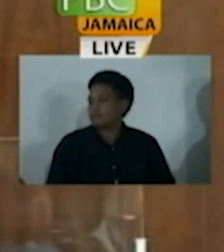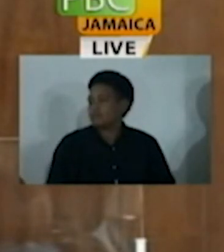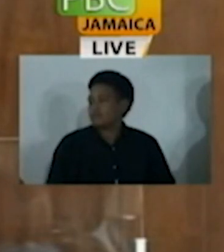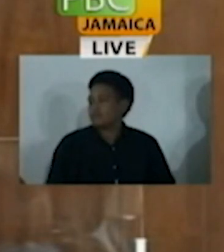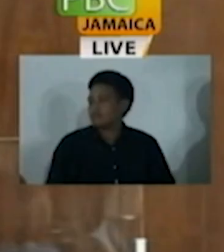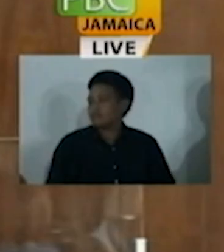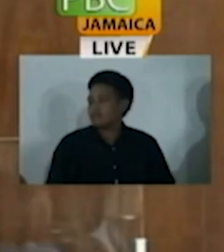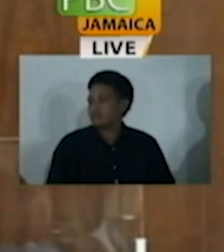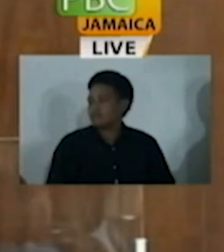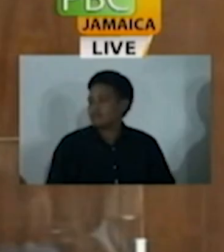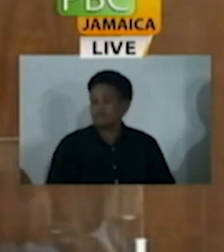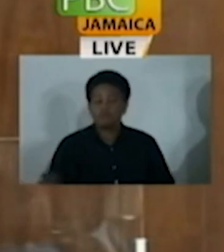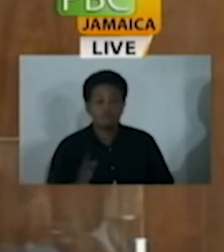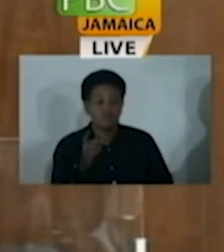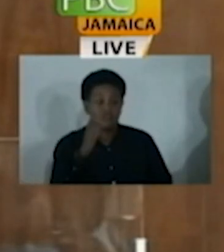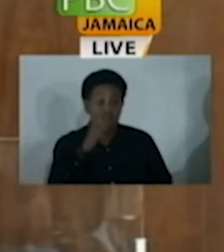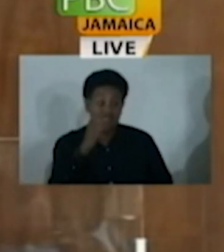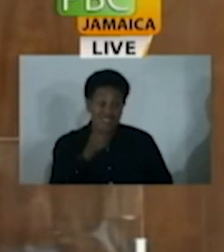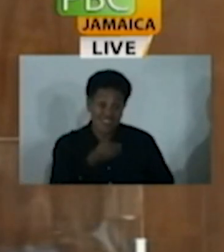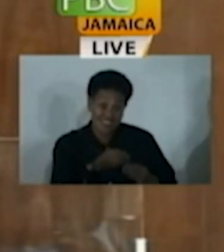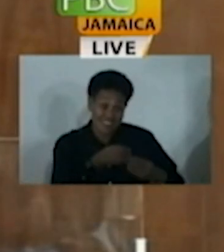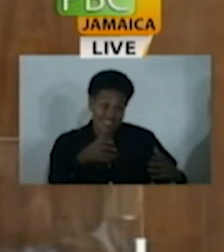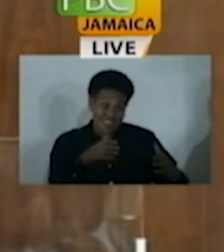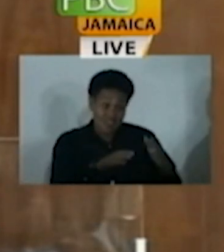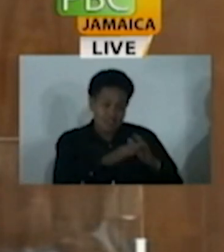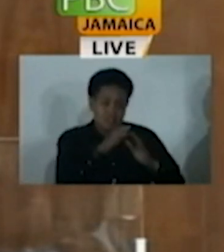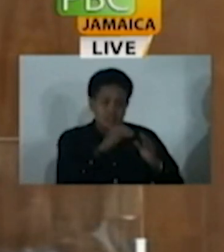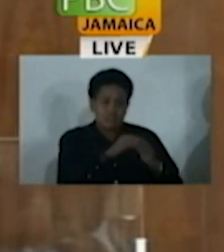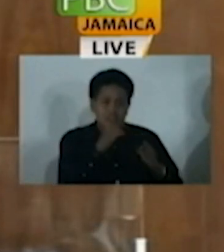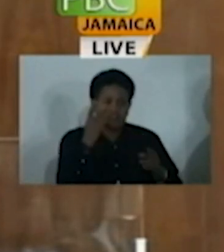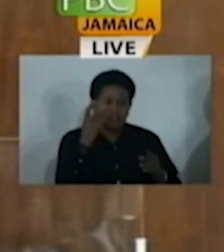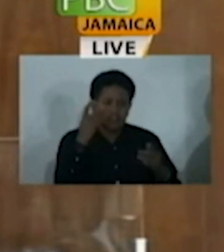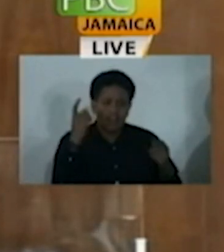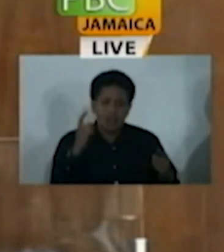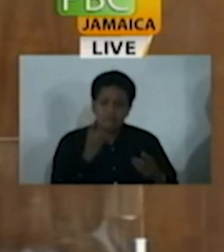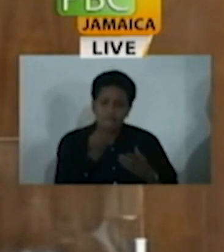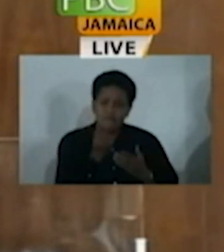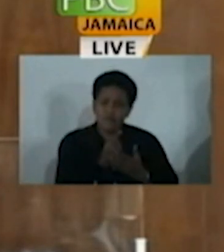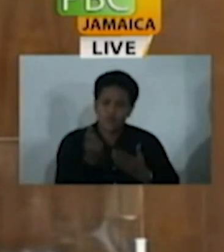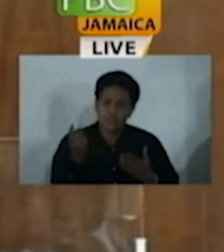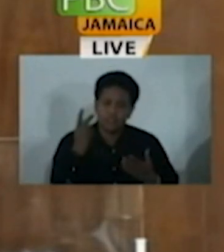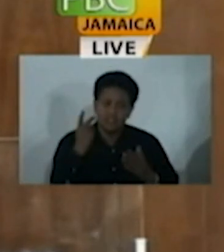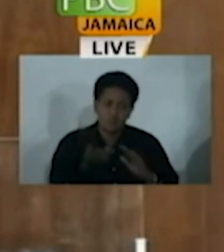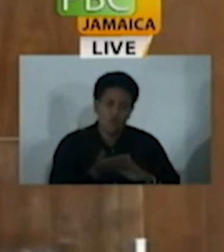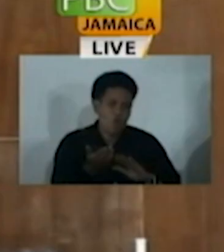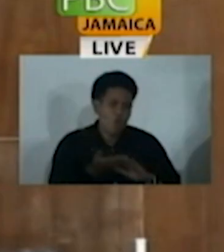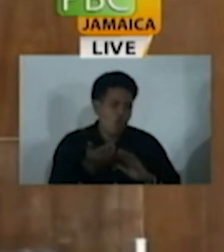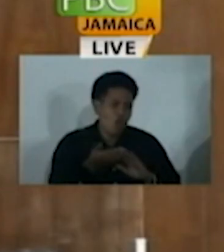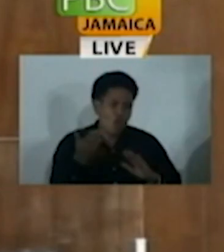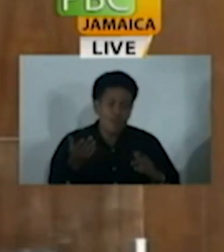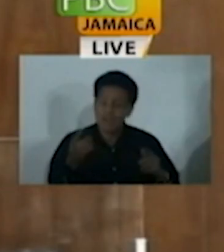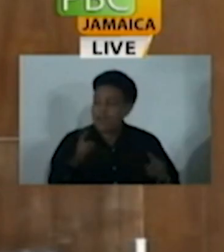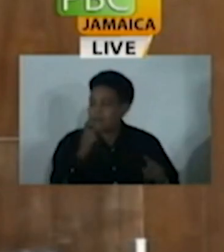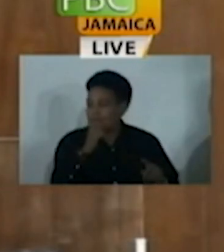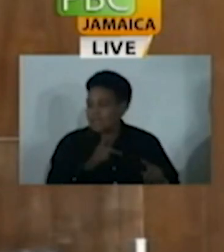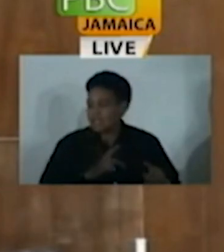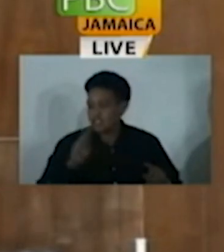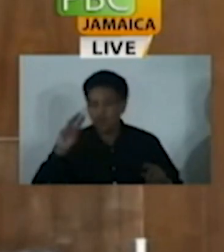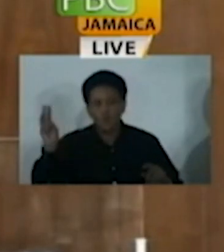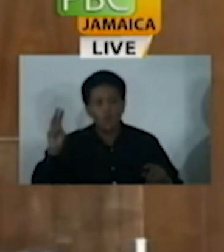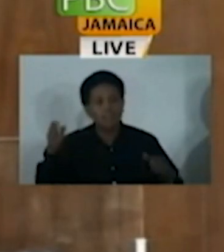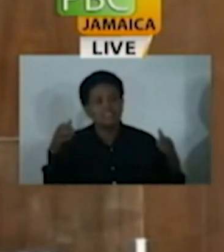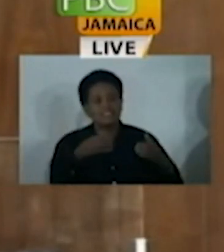couple of weeks, certainly in the corporate area, and it seems to be ongoing. In Kingston West